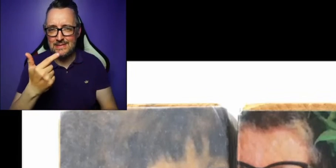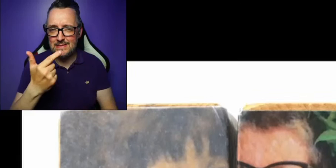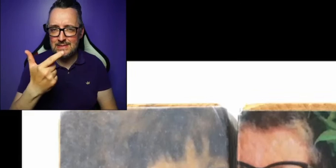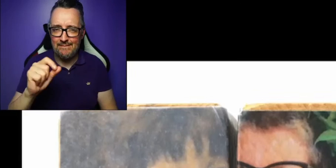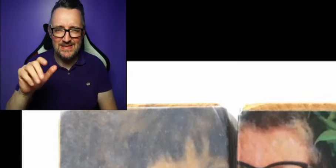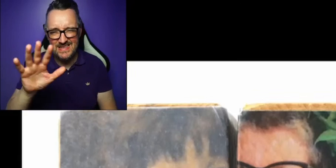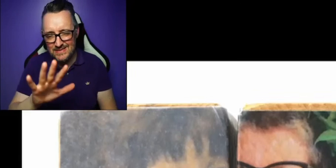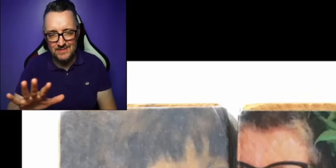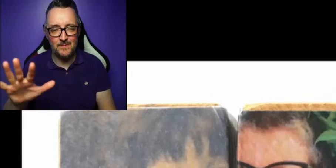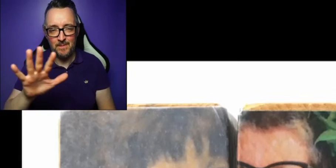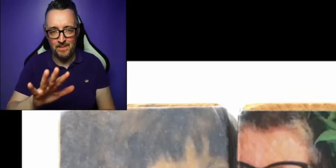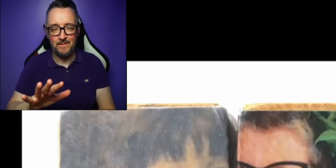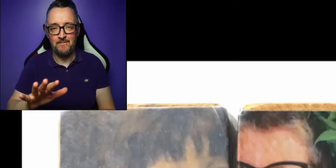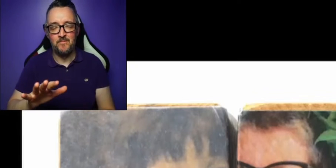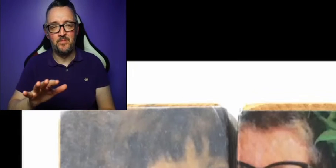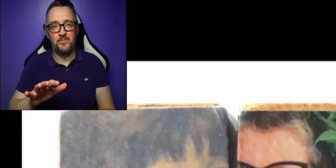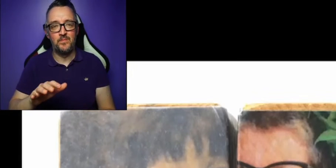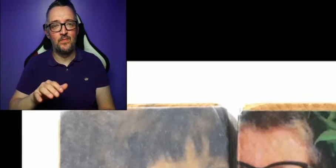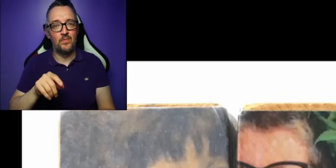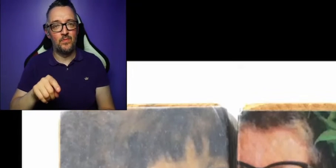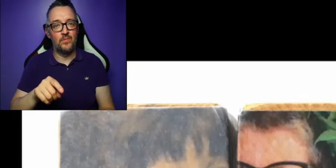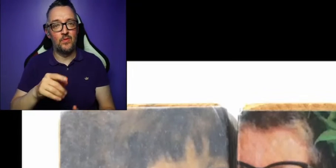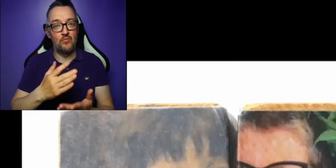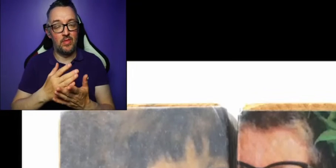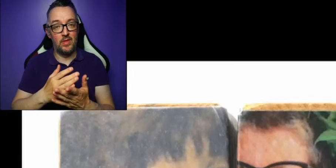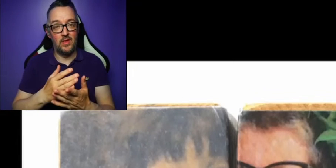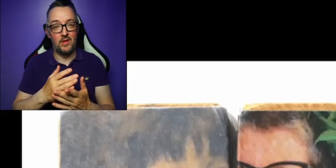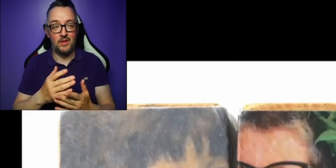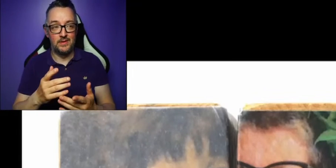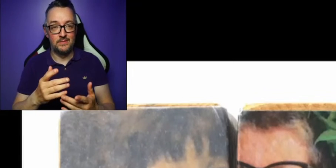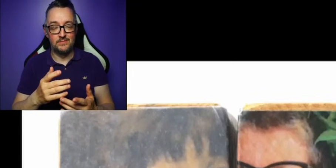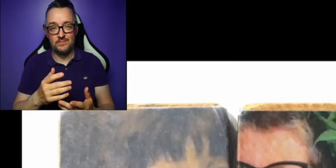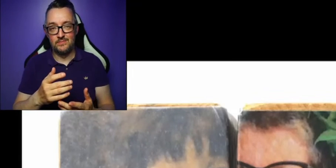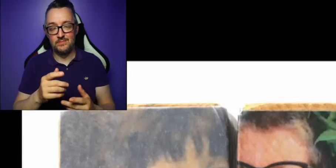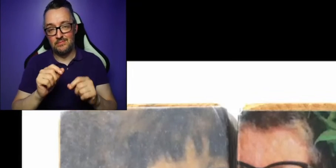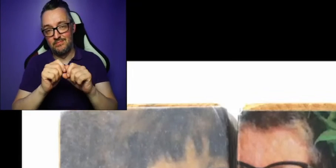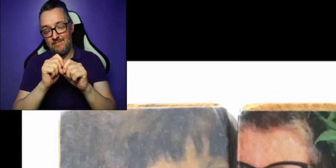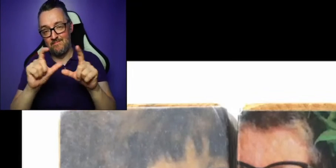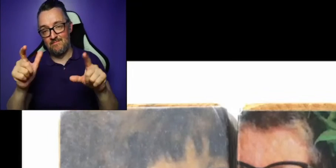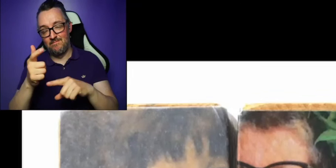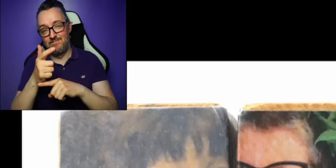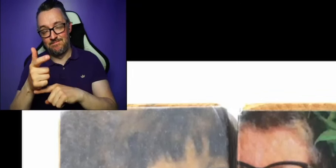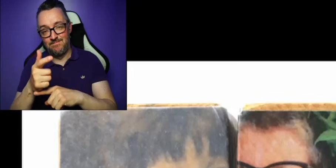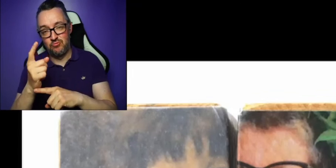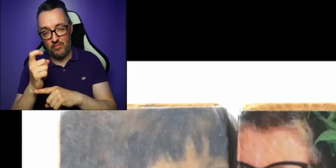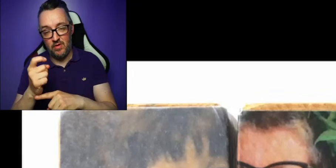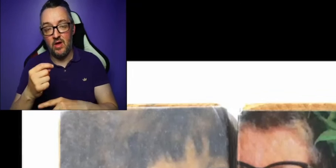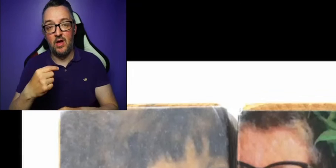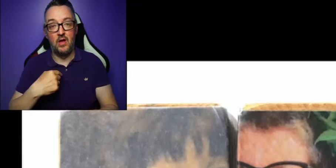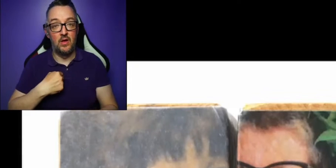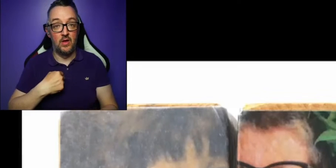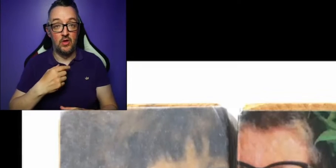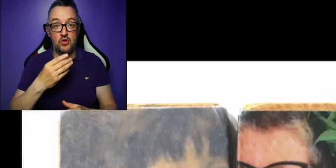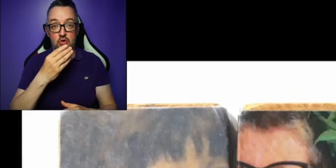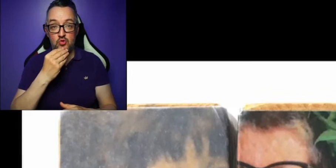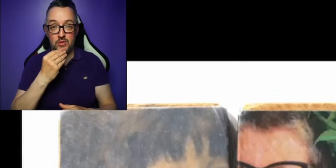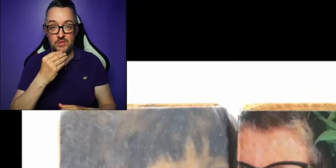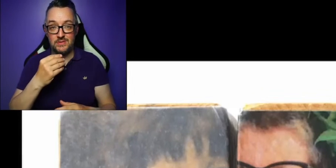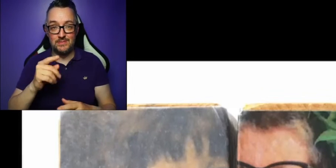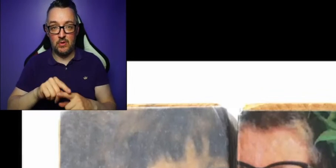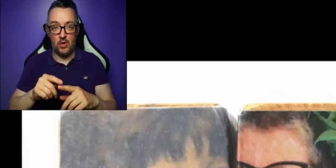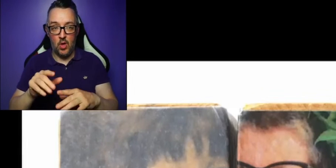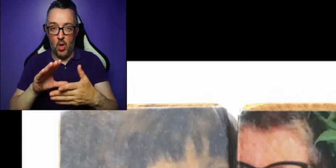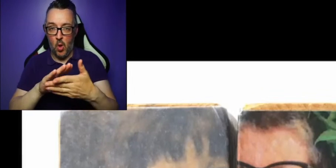1970s. And so this is a contemporary image, and what I'm doing is I'm restaging, which is one of Joe Spence's